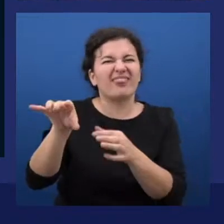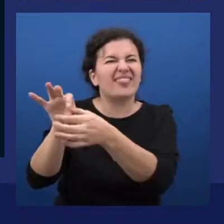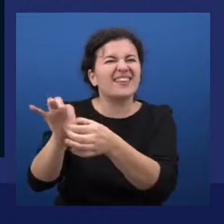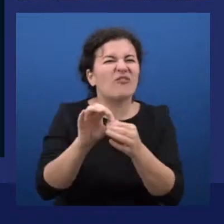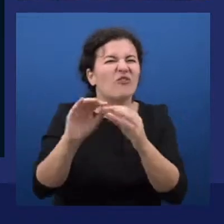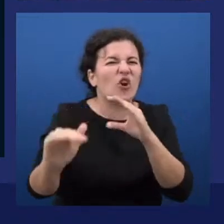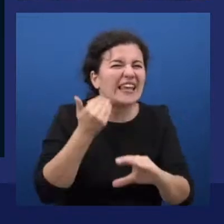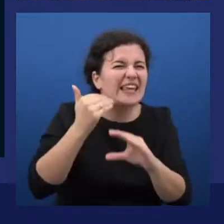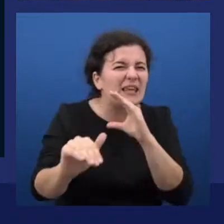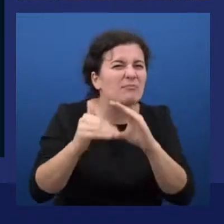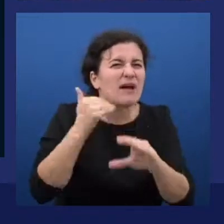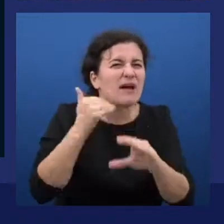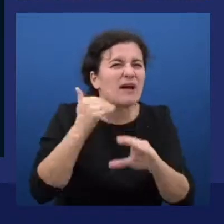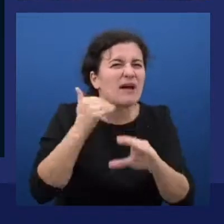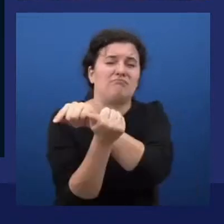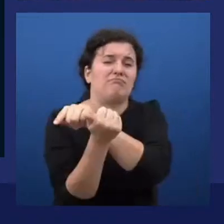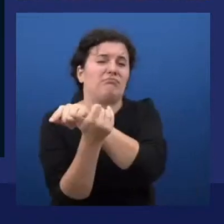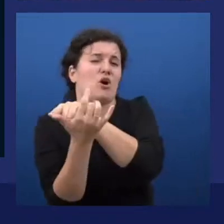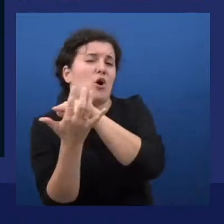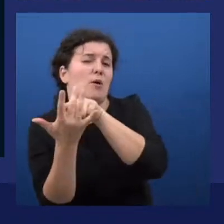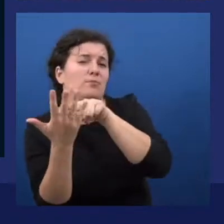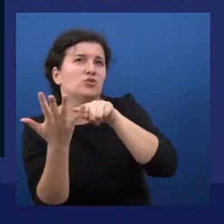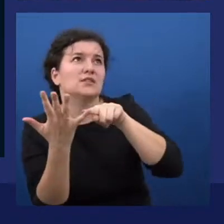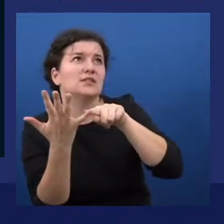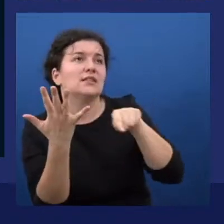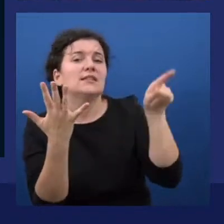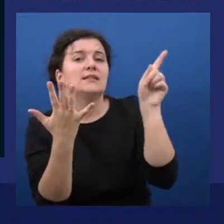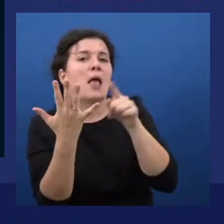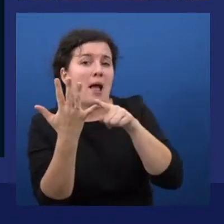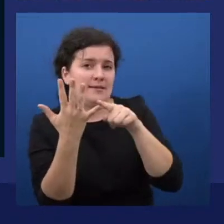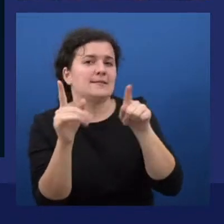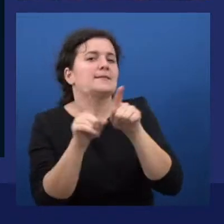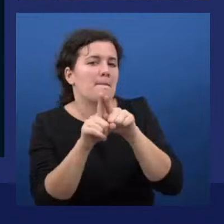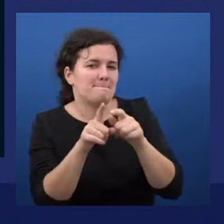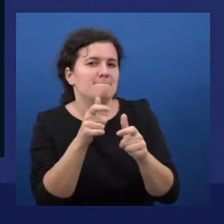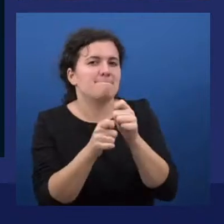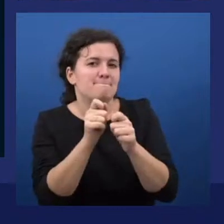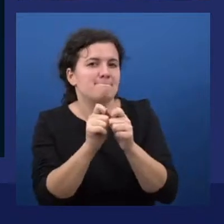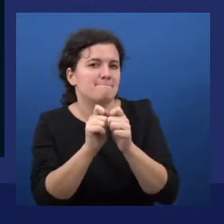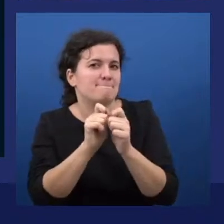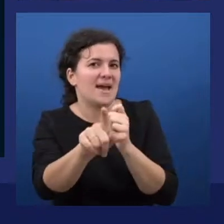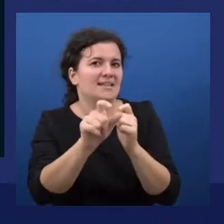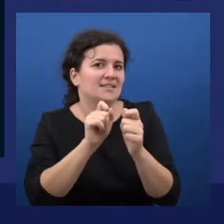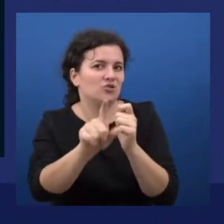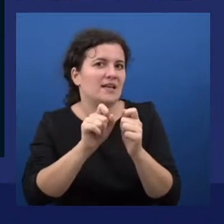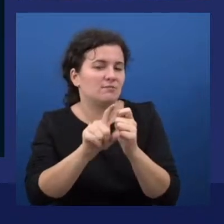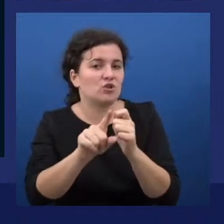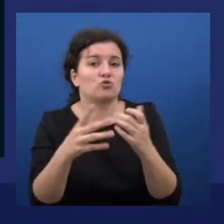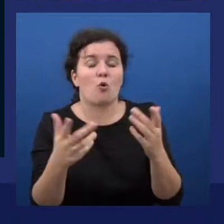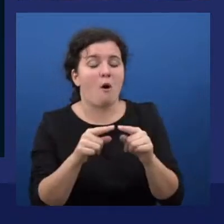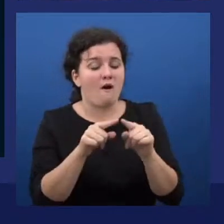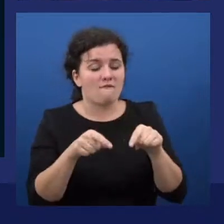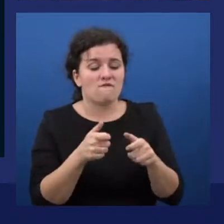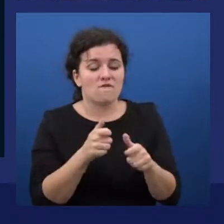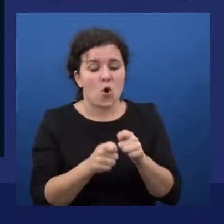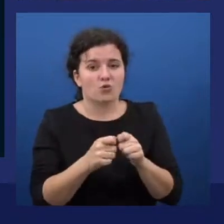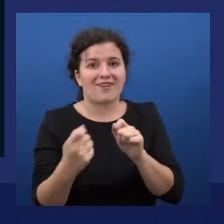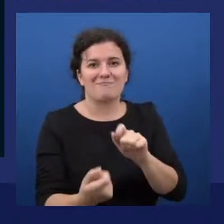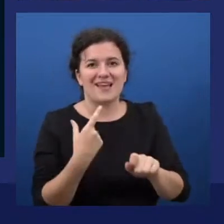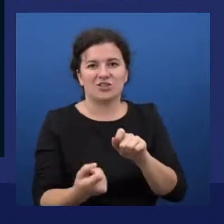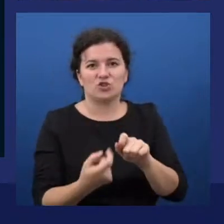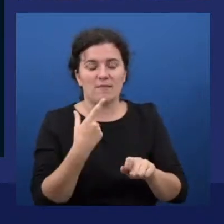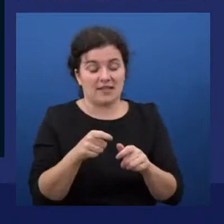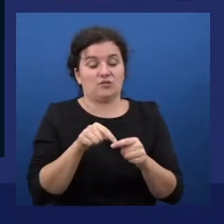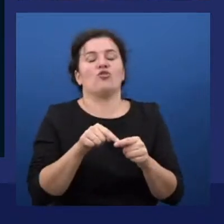another option for messages, so you can get messages on your phone. Cool. It sounds really